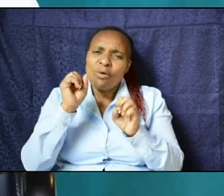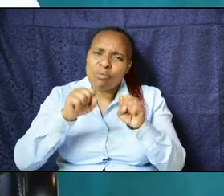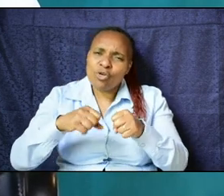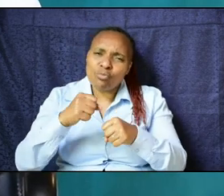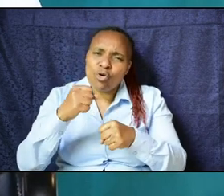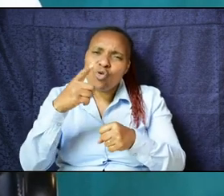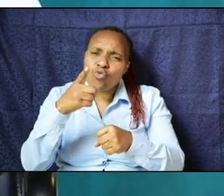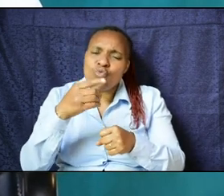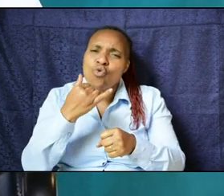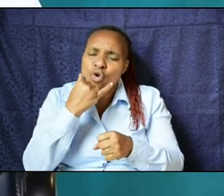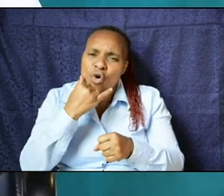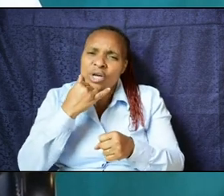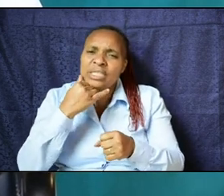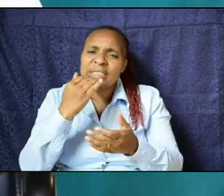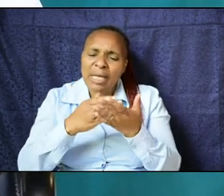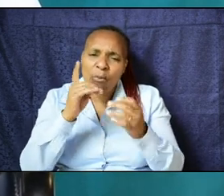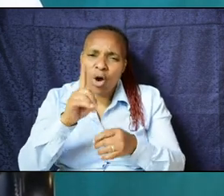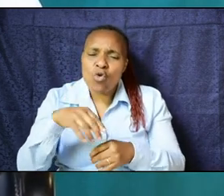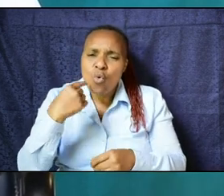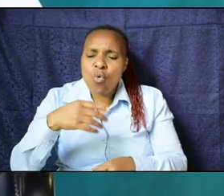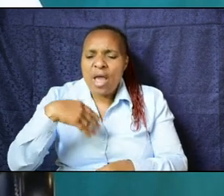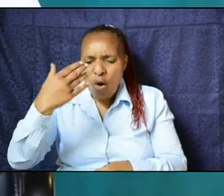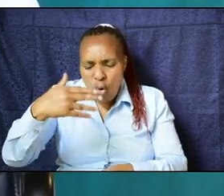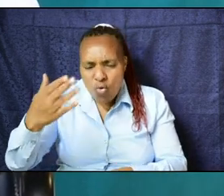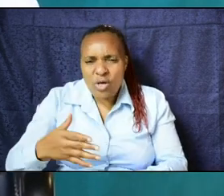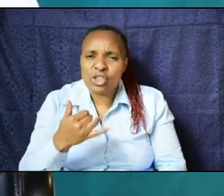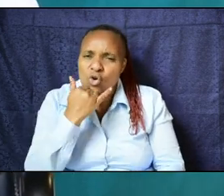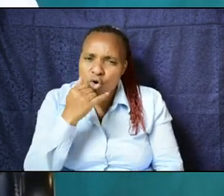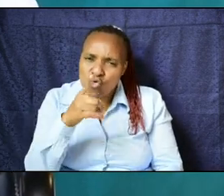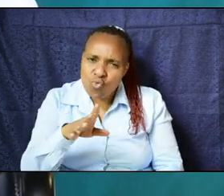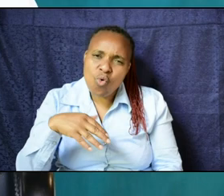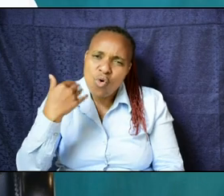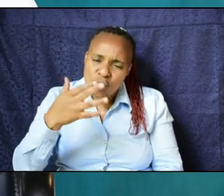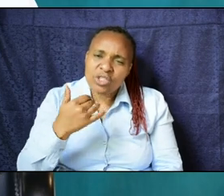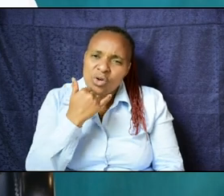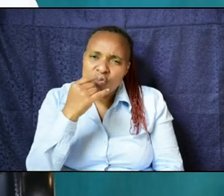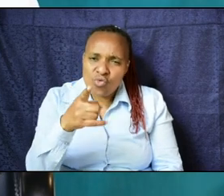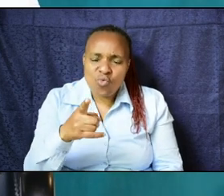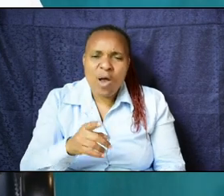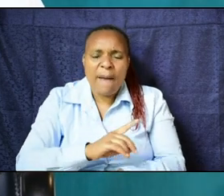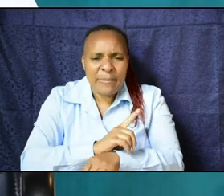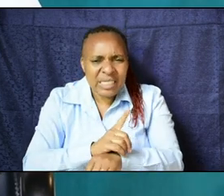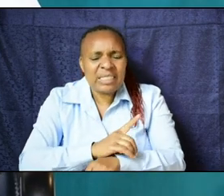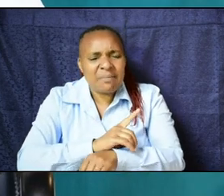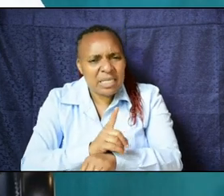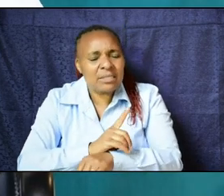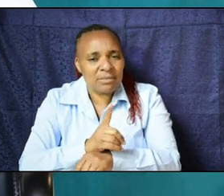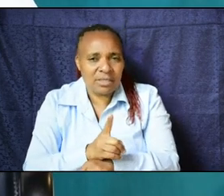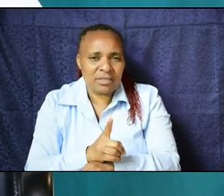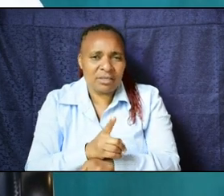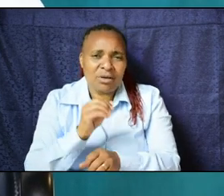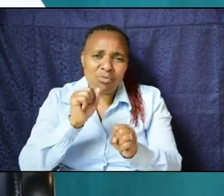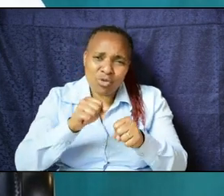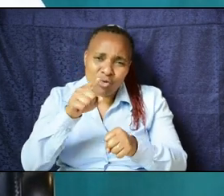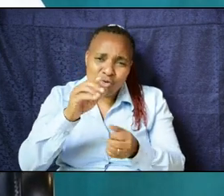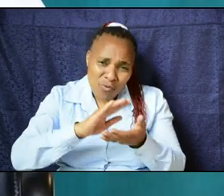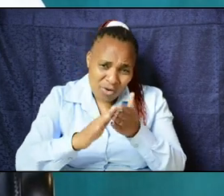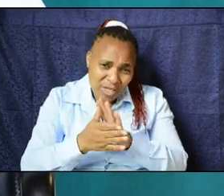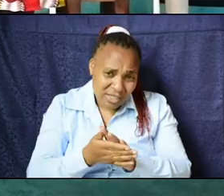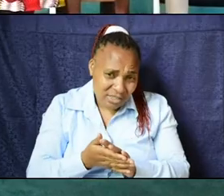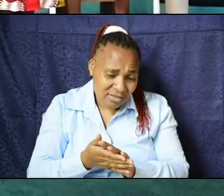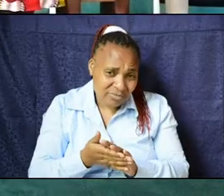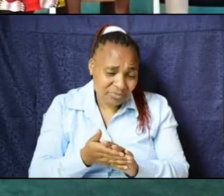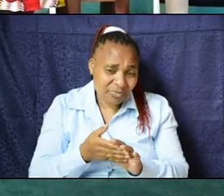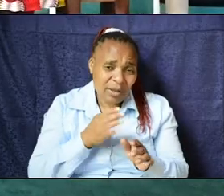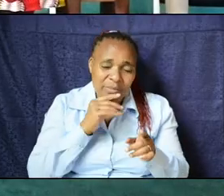wronging you every time, now and then, a minute? Will you mind answering, Teacher Jonah?